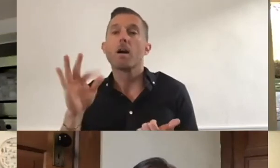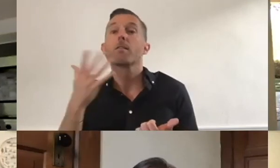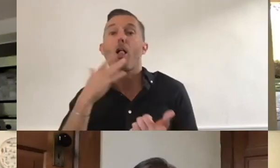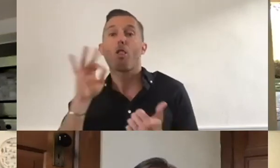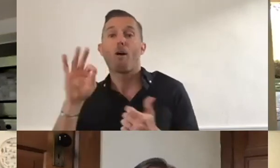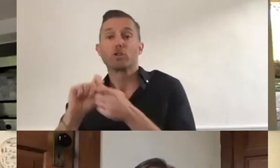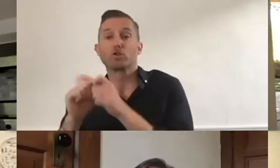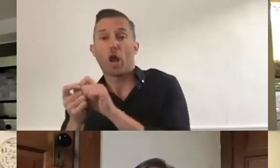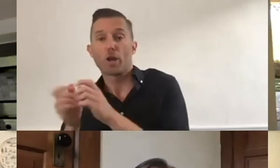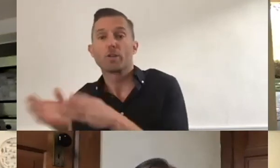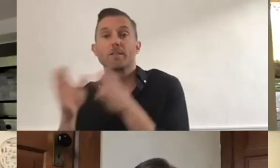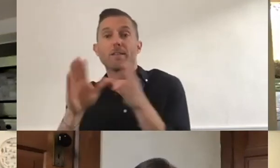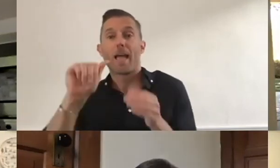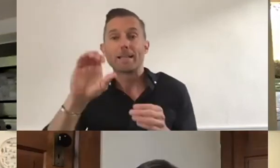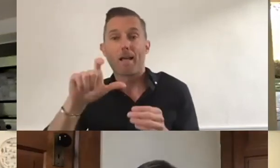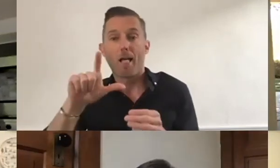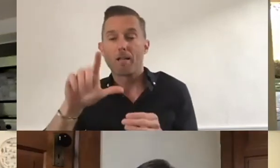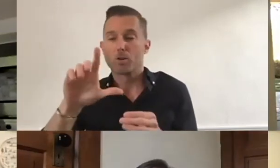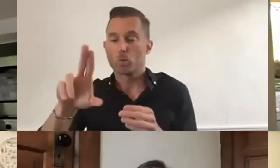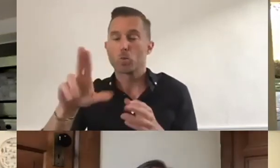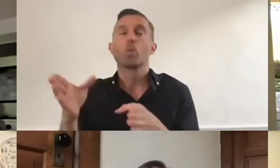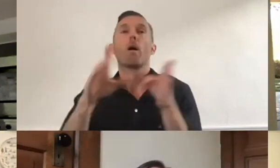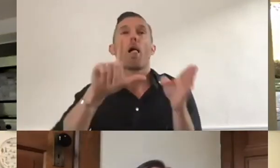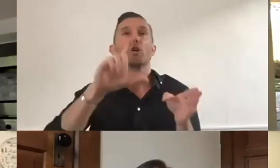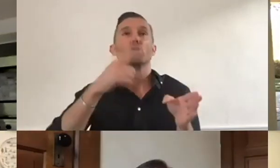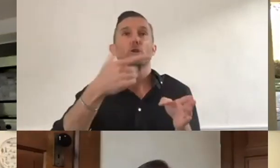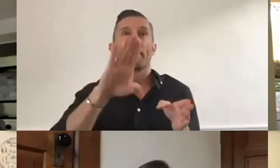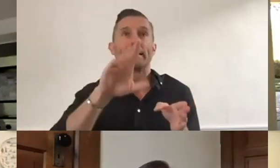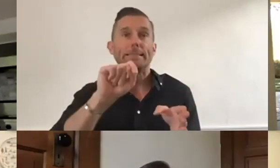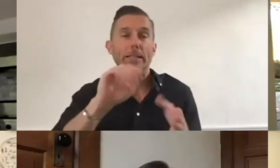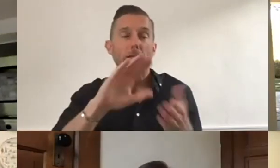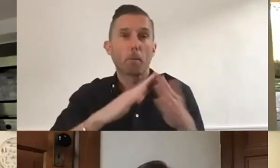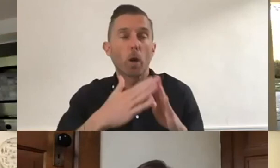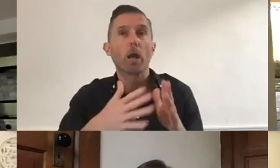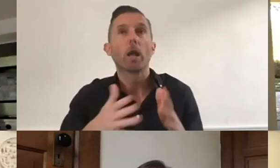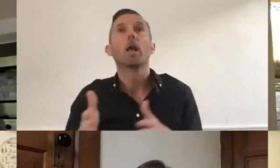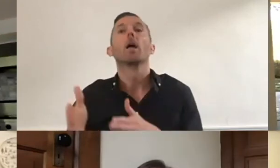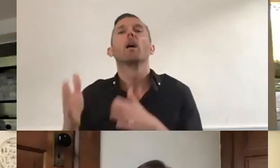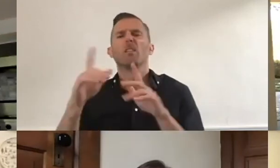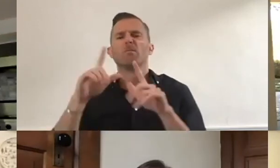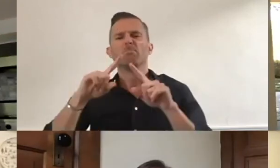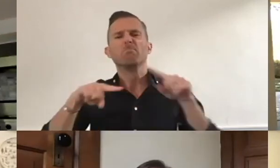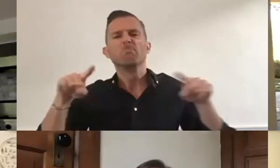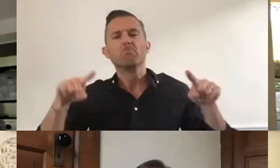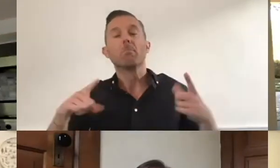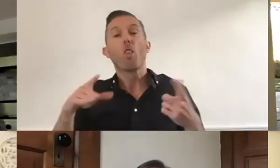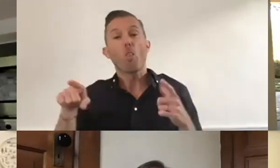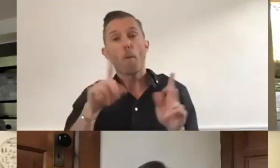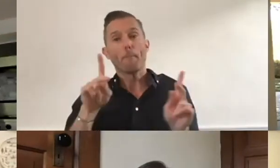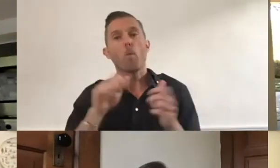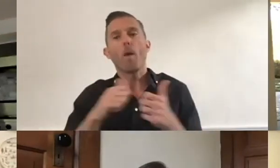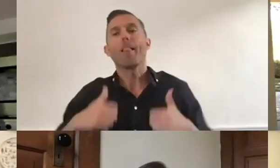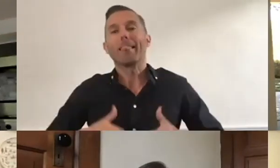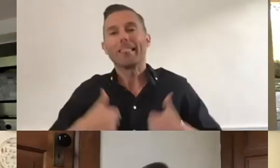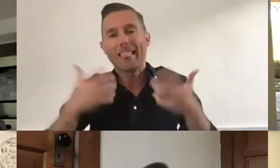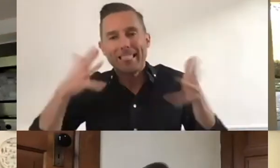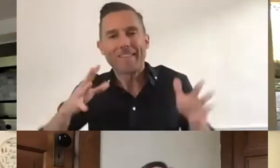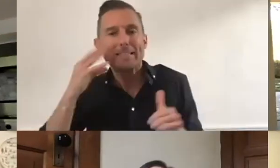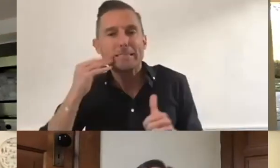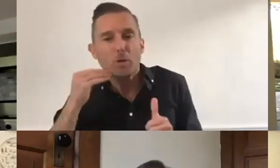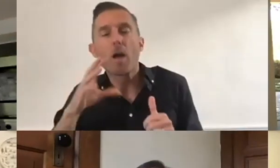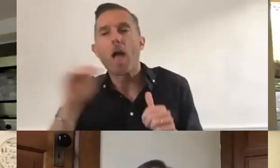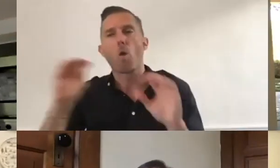from ACLU, from LGBTQ communities, from both people with lived experience and from organizations